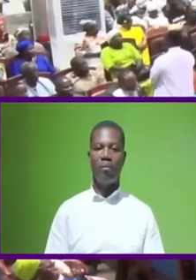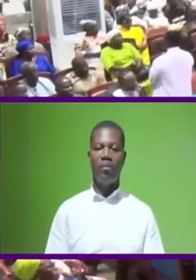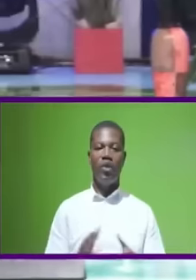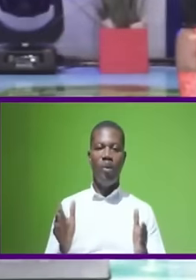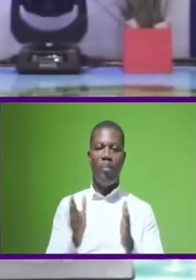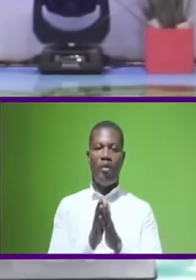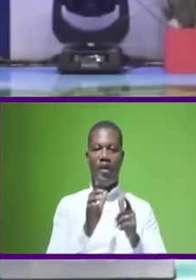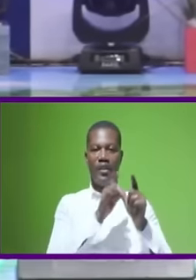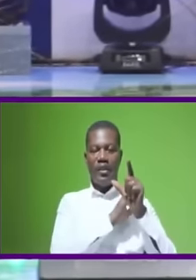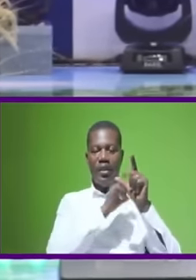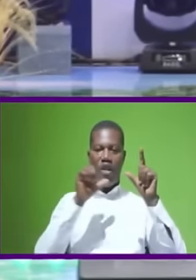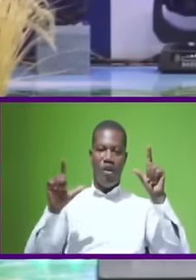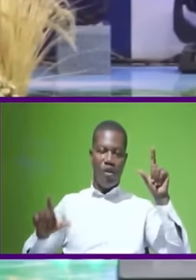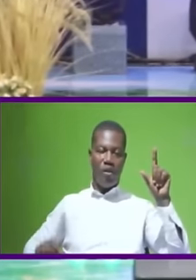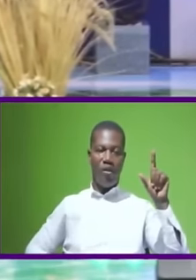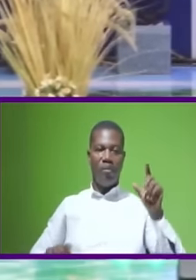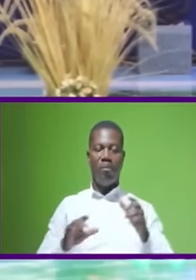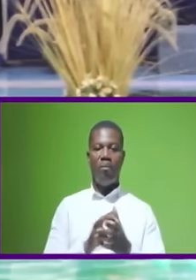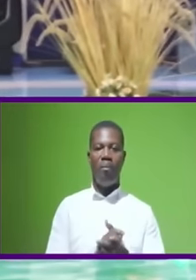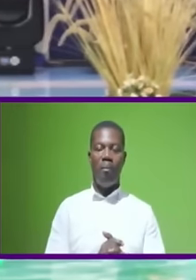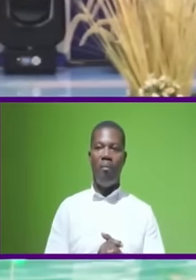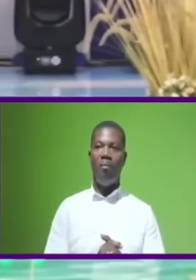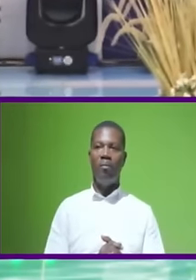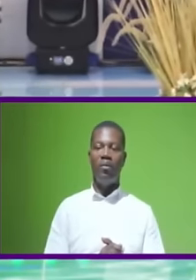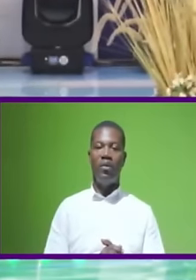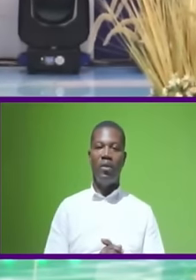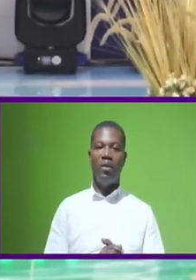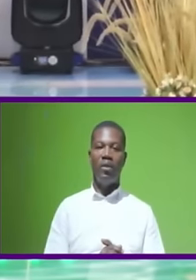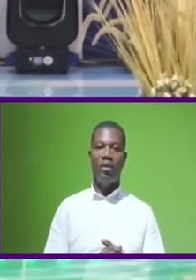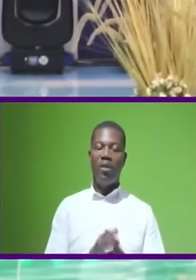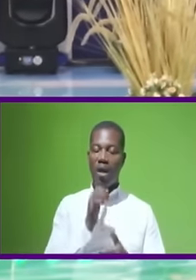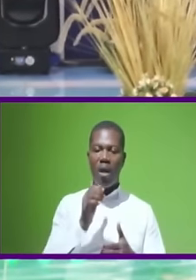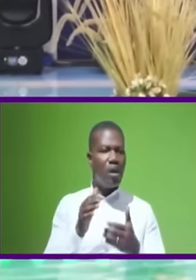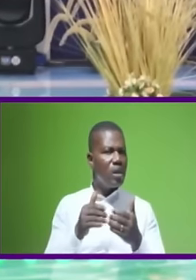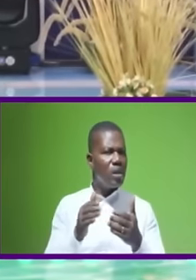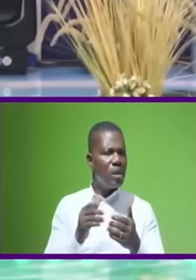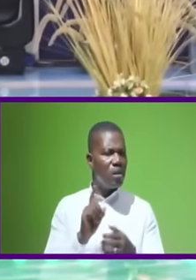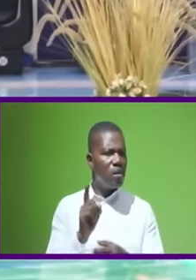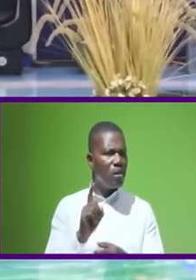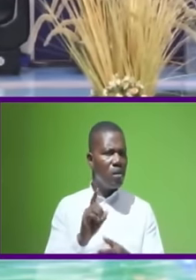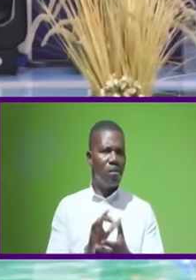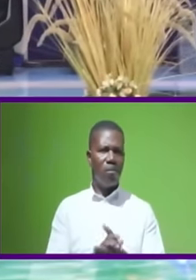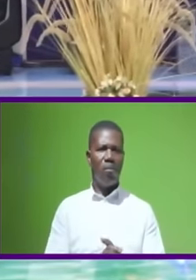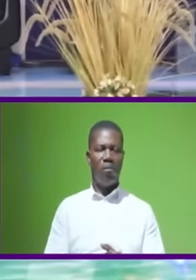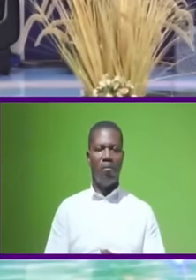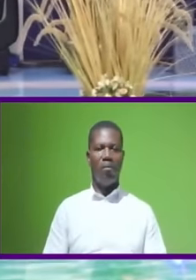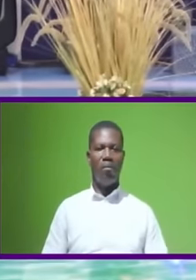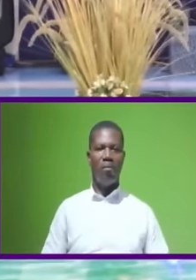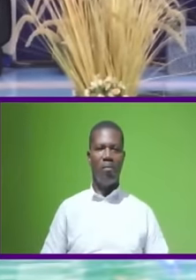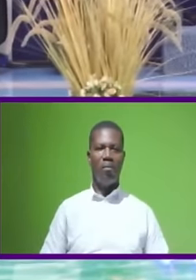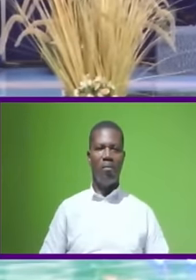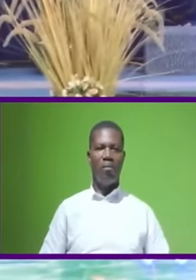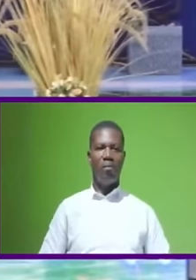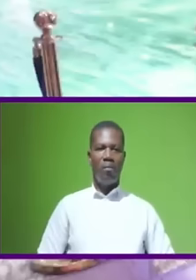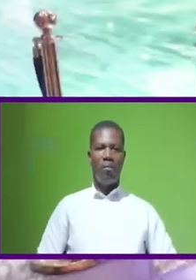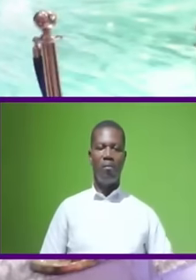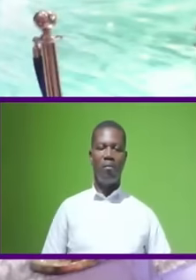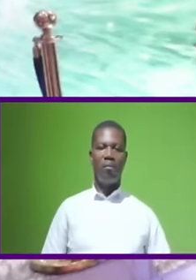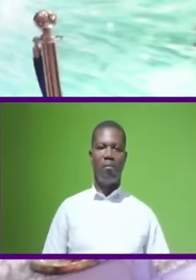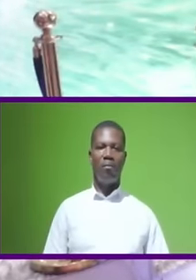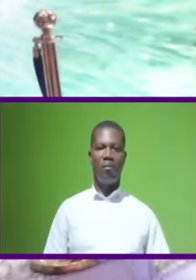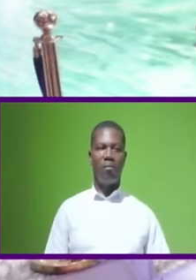praise the Lord! Hallelujah. Hallelujah. And there is a cry. It's not easy.